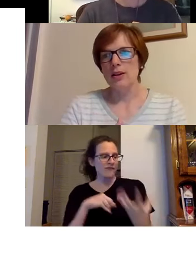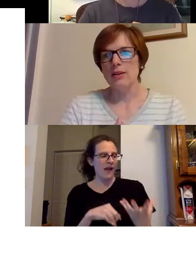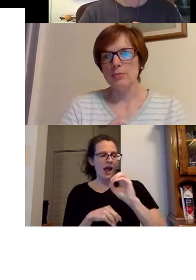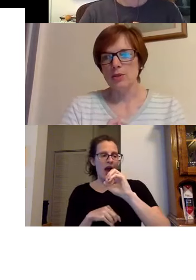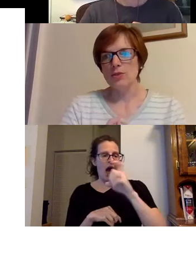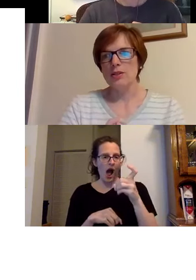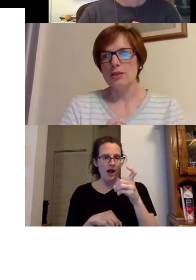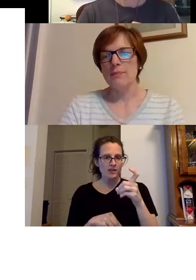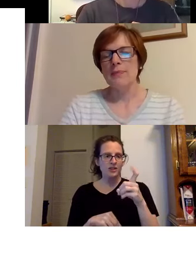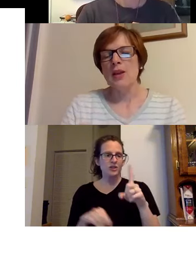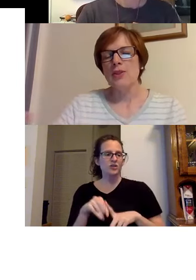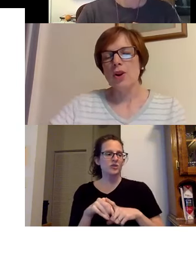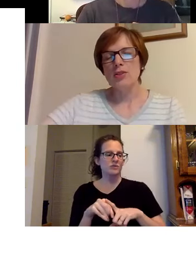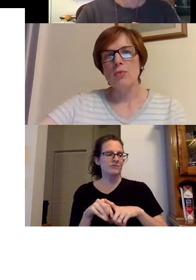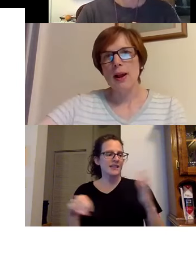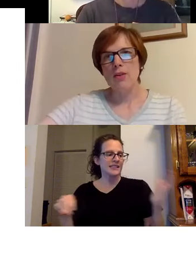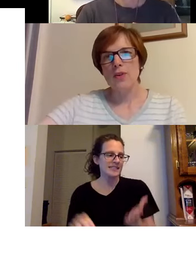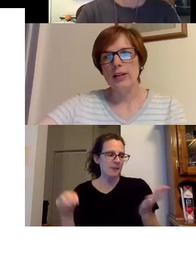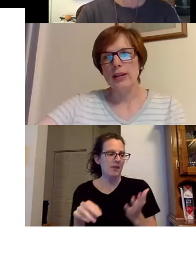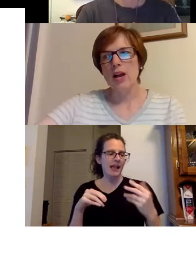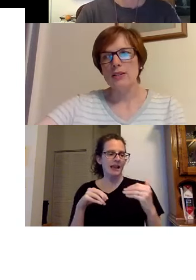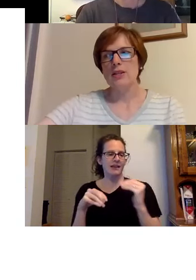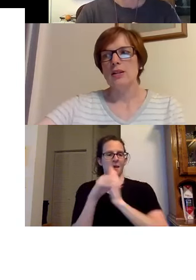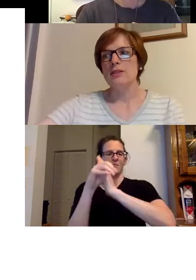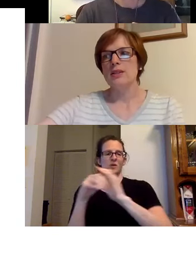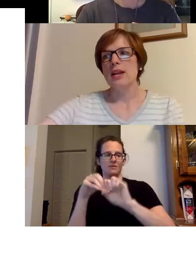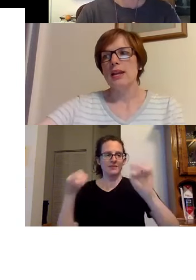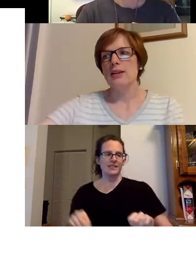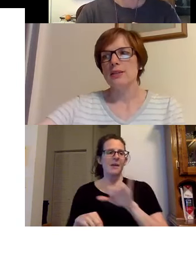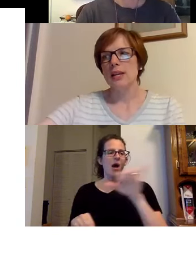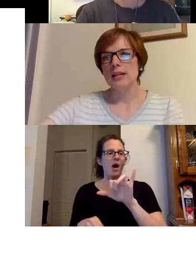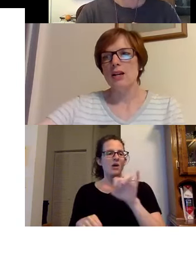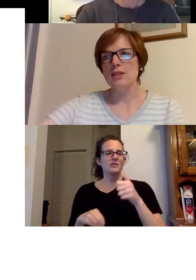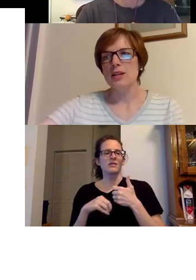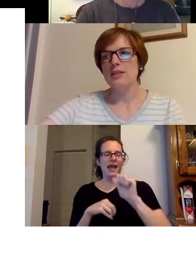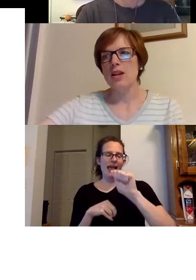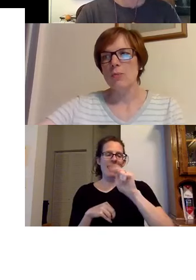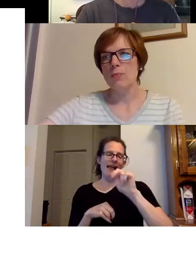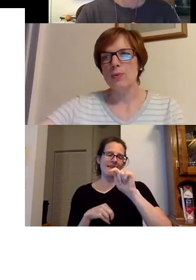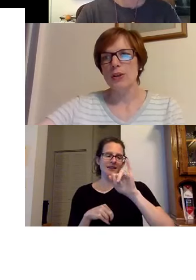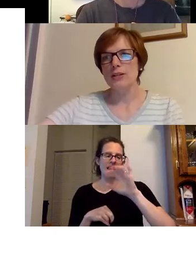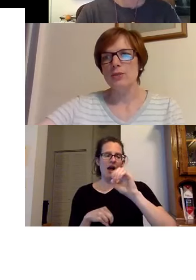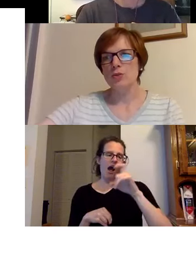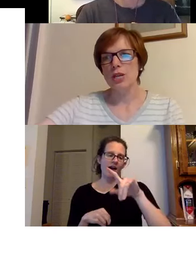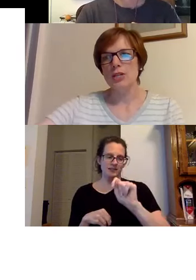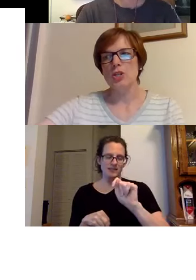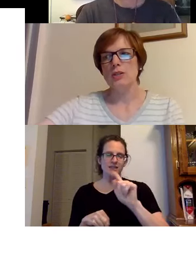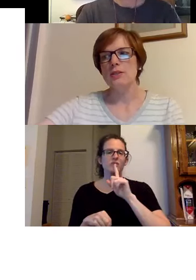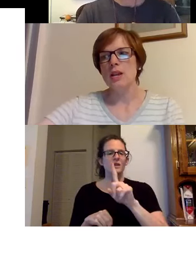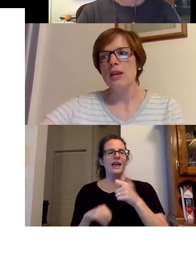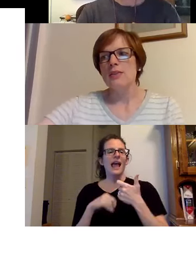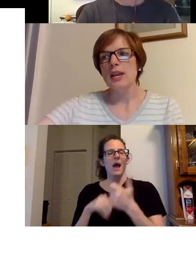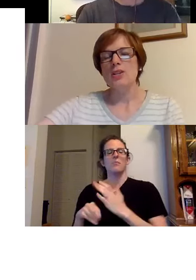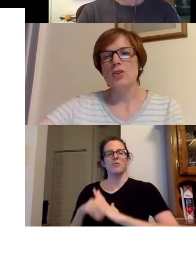the immune system. They're also powerful antioxidants, and antioxidants help prevent